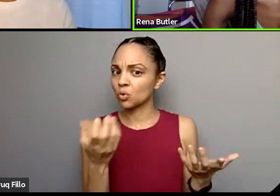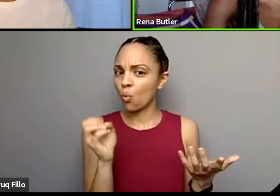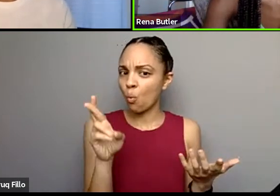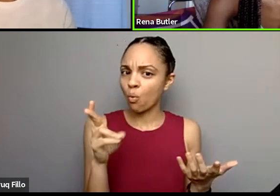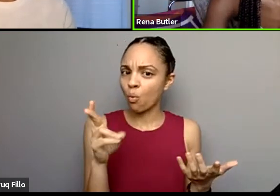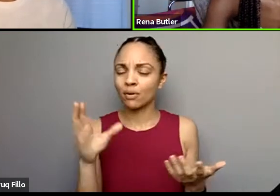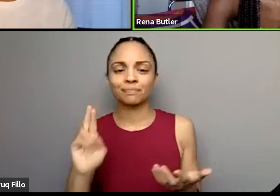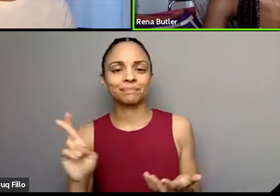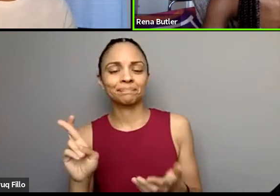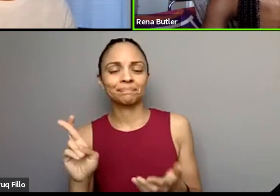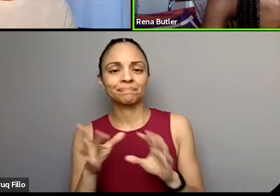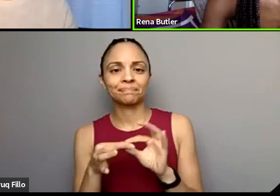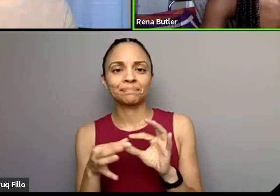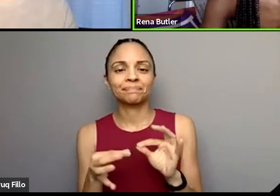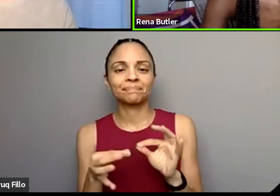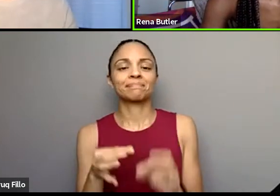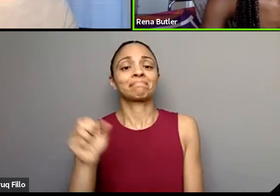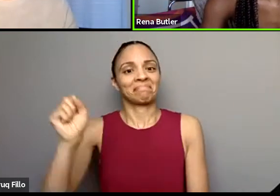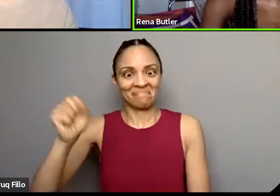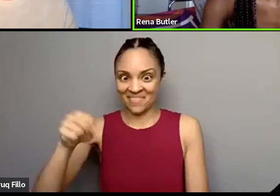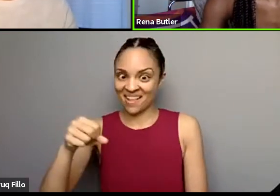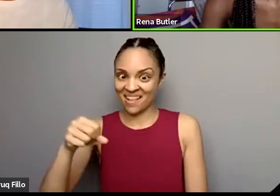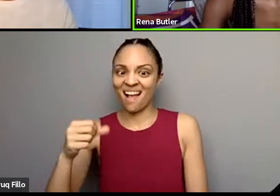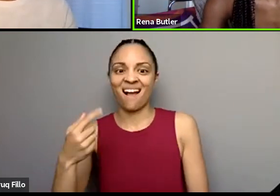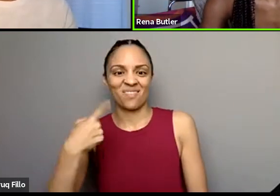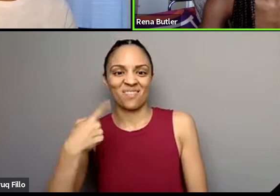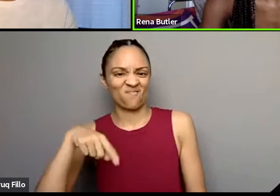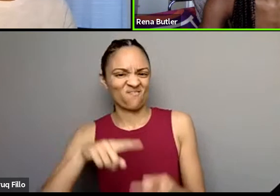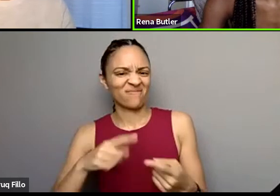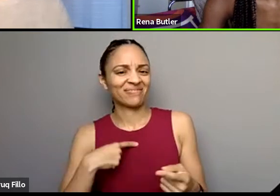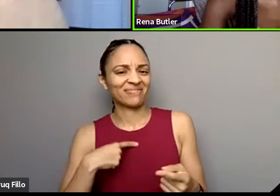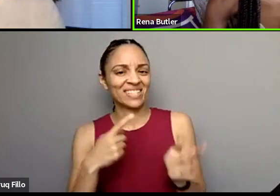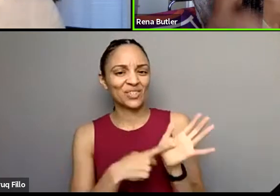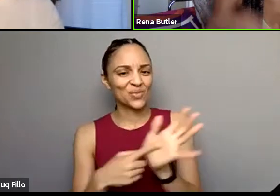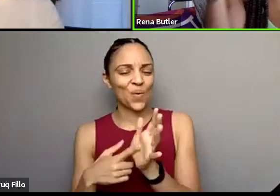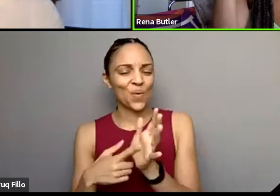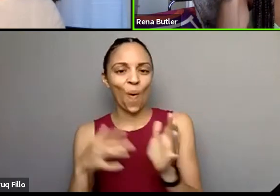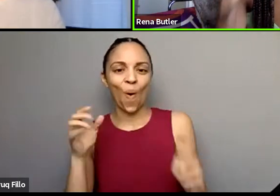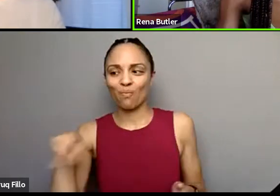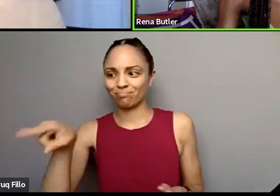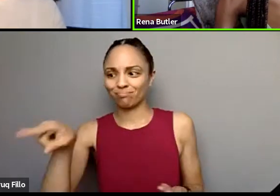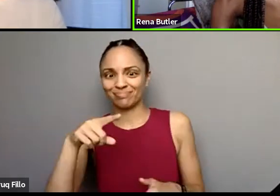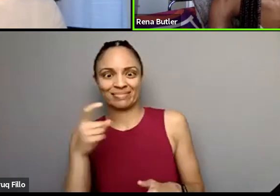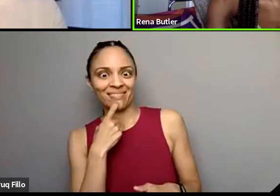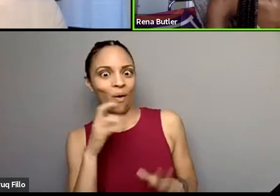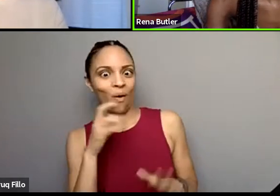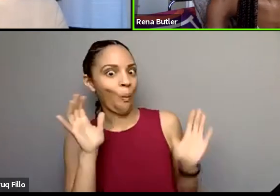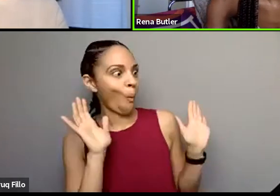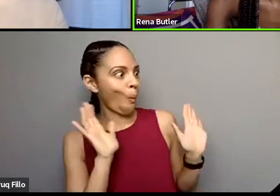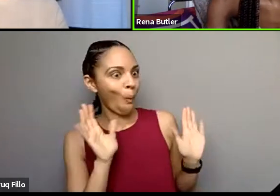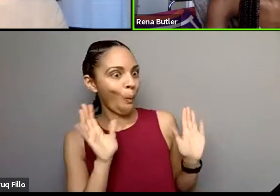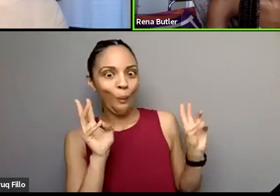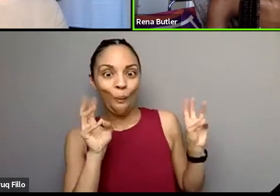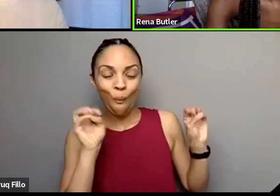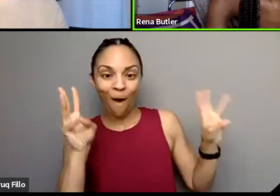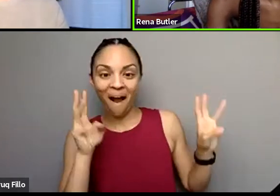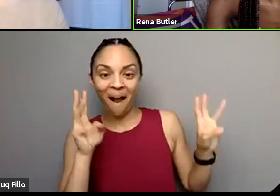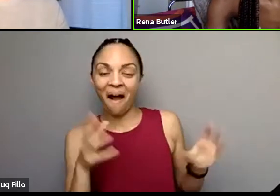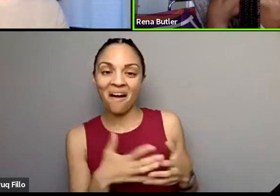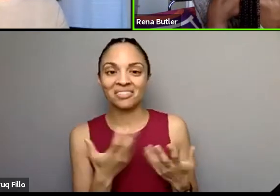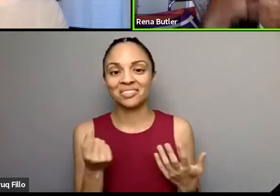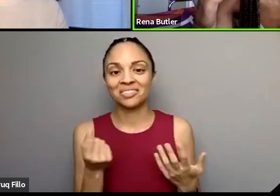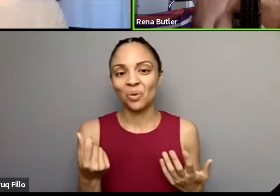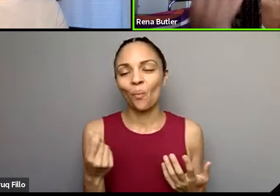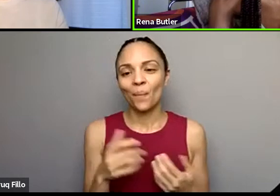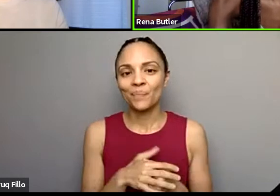think instead of, you know, quarantine, it was a lot of catching up on shows and watching things, and